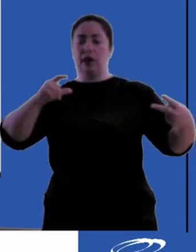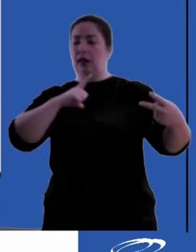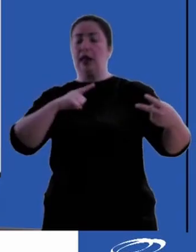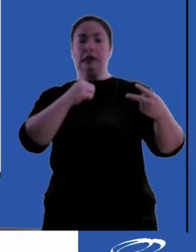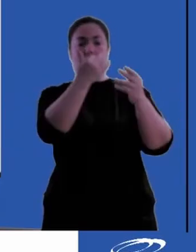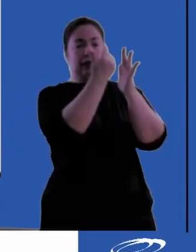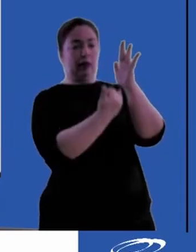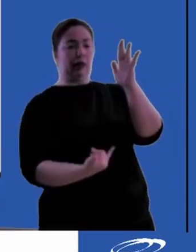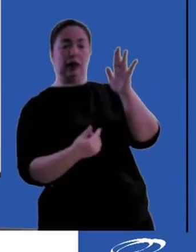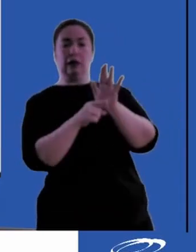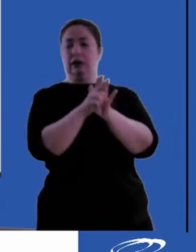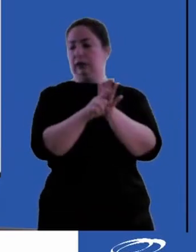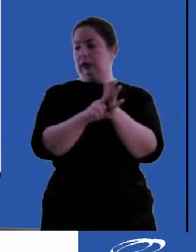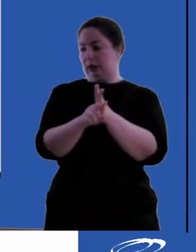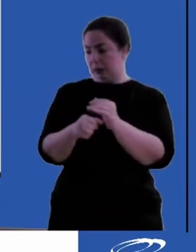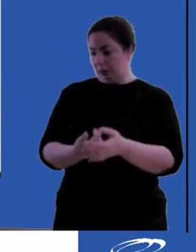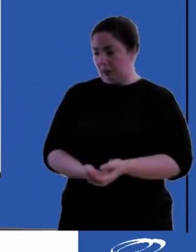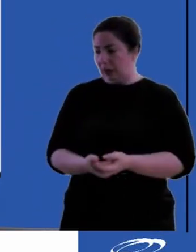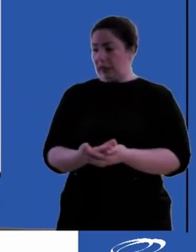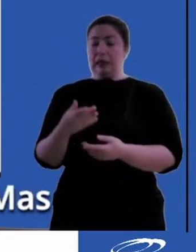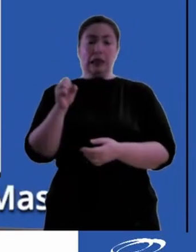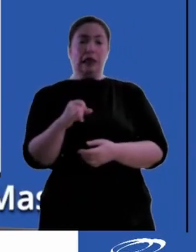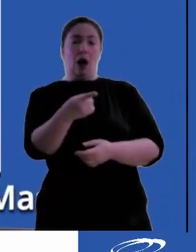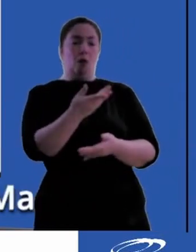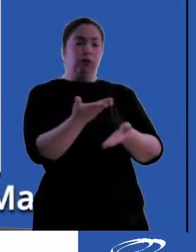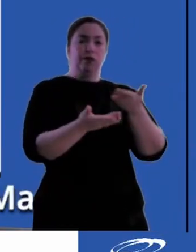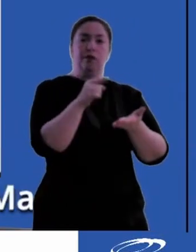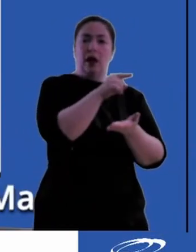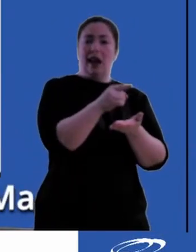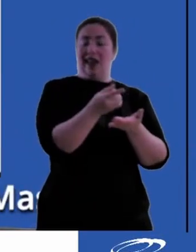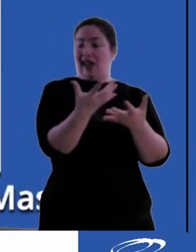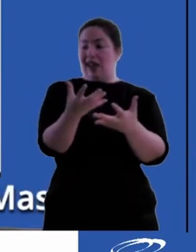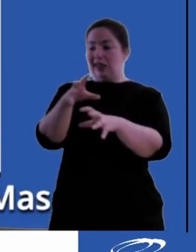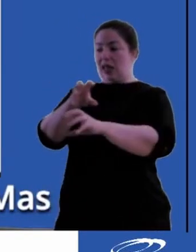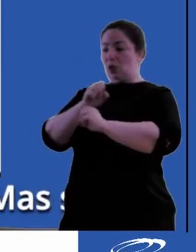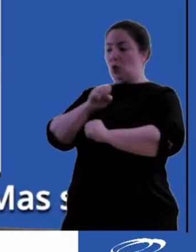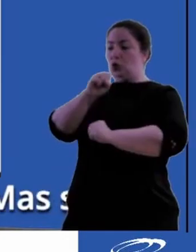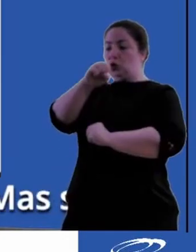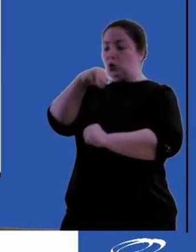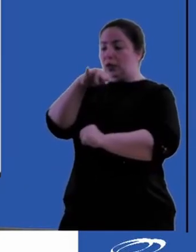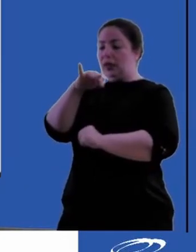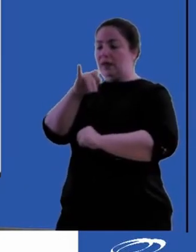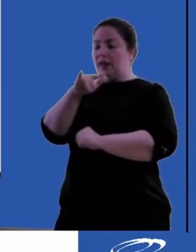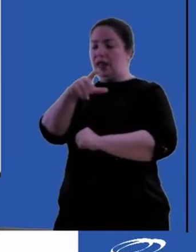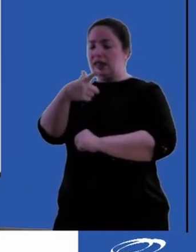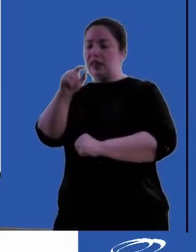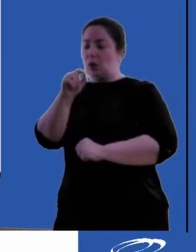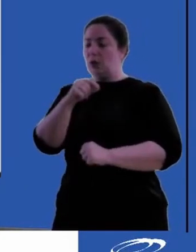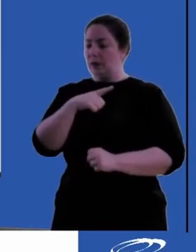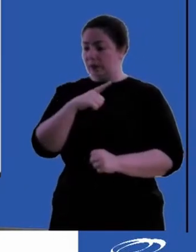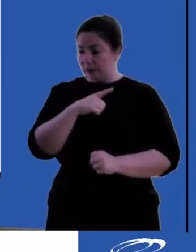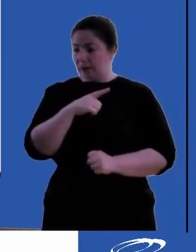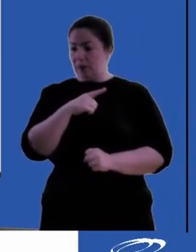sonicate fluid. You see that we saw a lot of reads, 27 million reads, most of which are human. But if we take those out and we look at the microbial